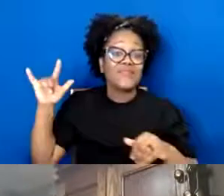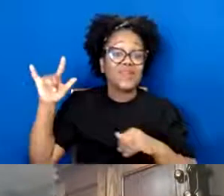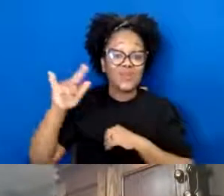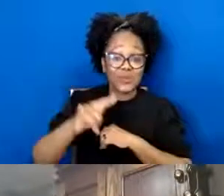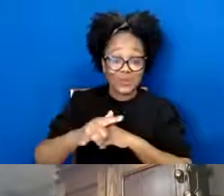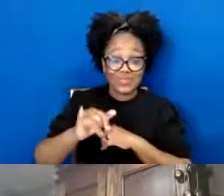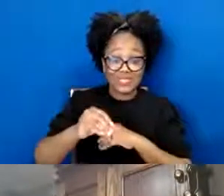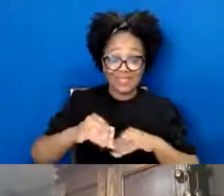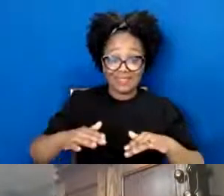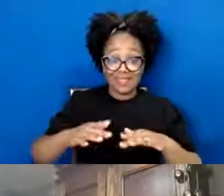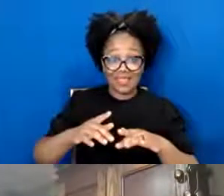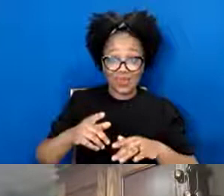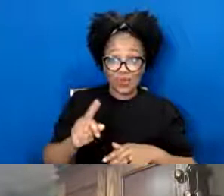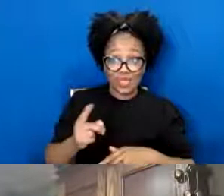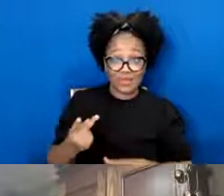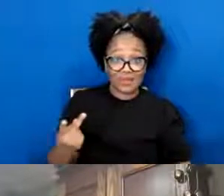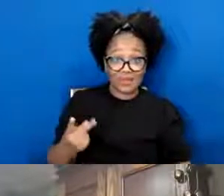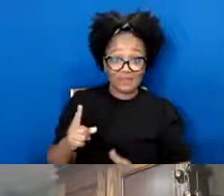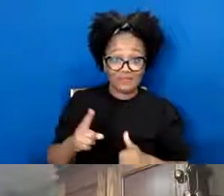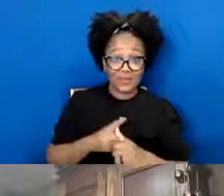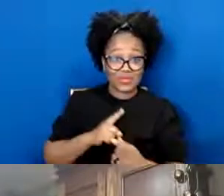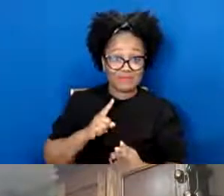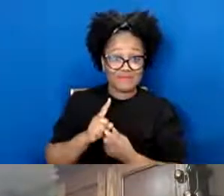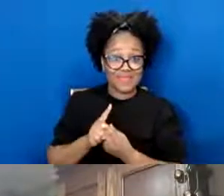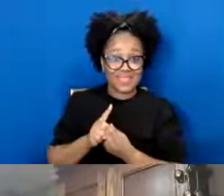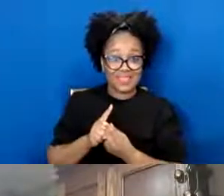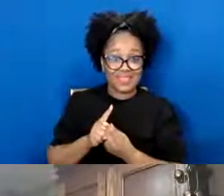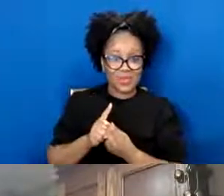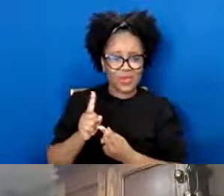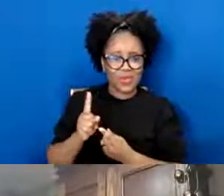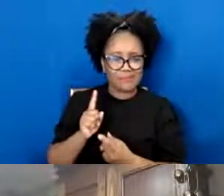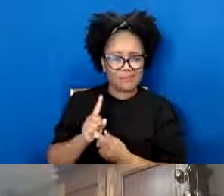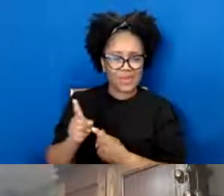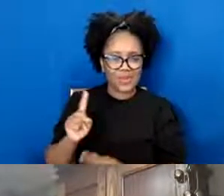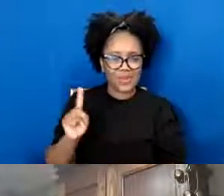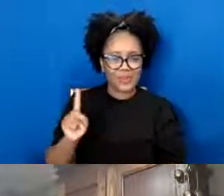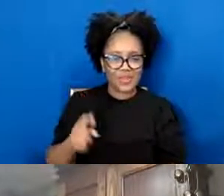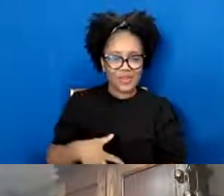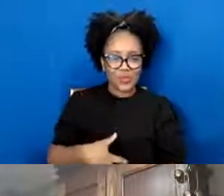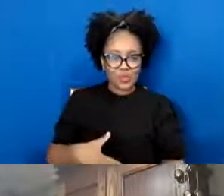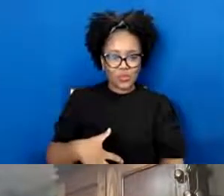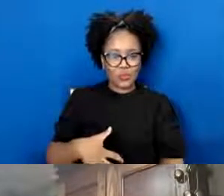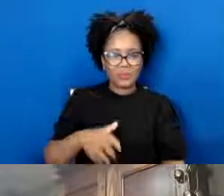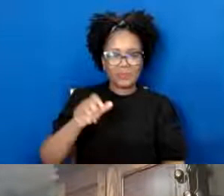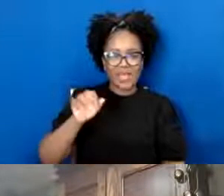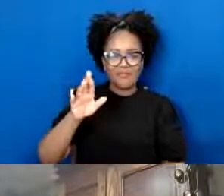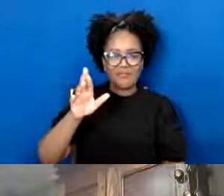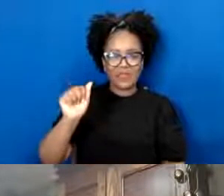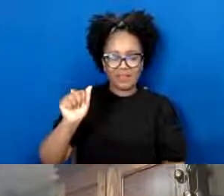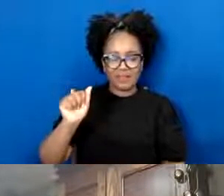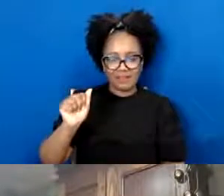womb, Africa, before her husband's anger and the brutality of religion ran me away from